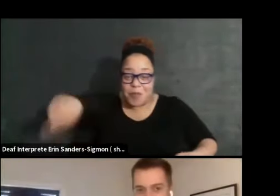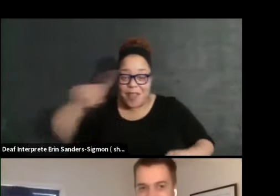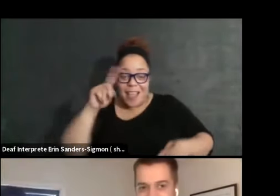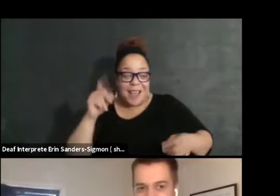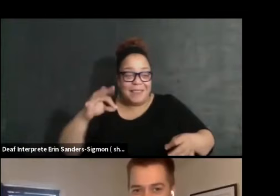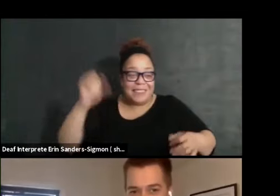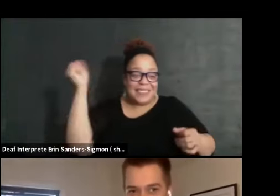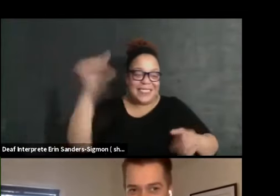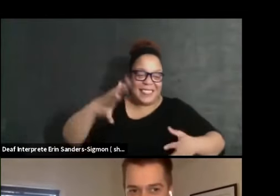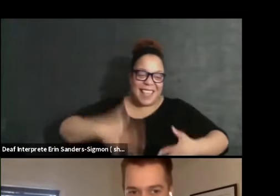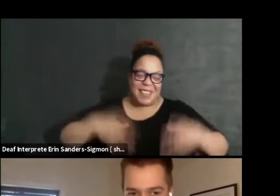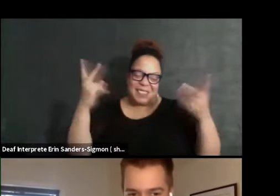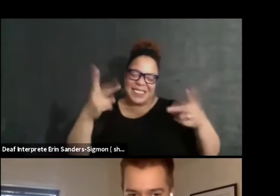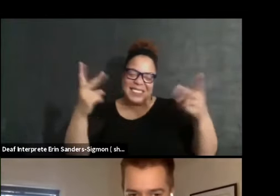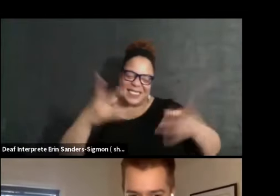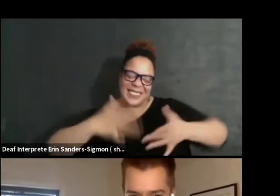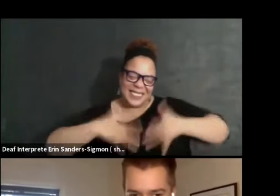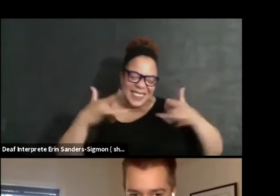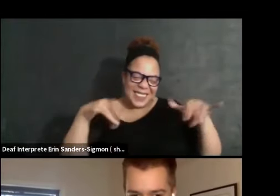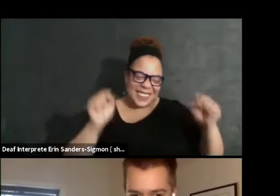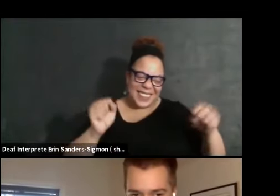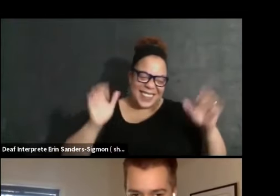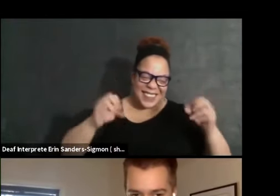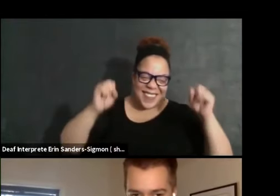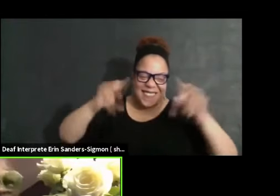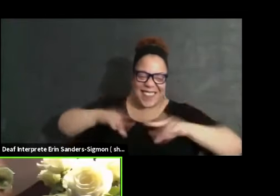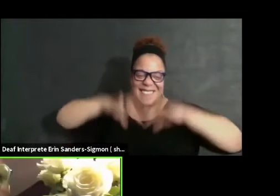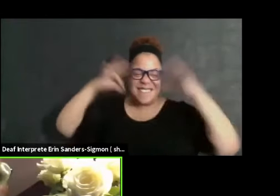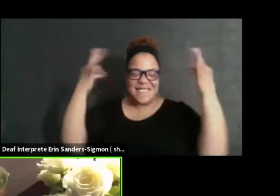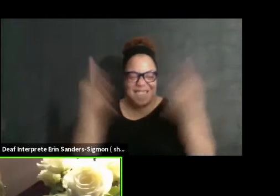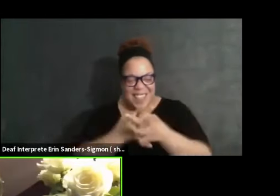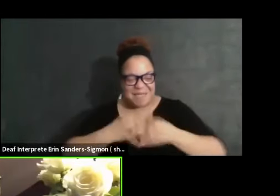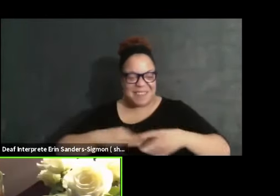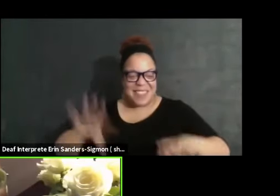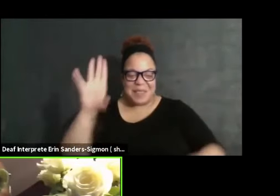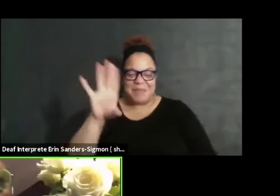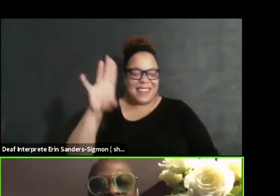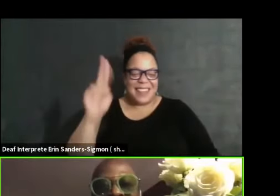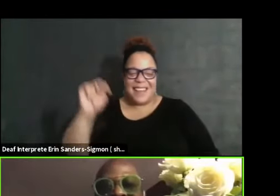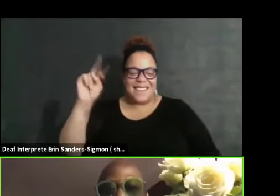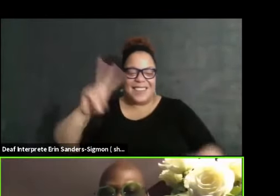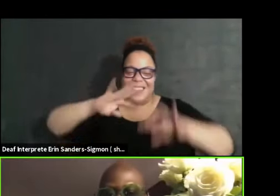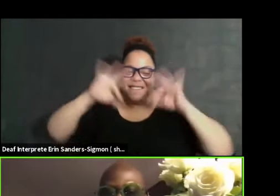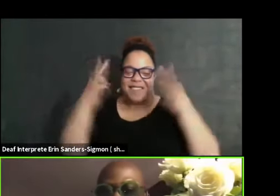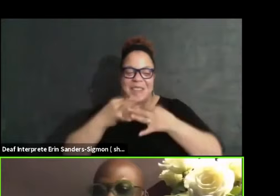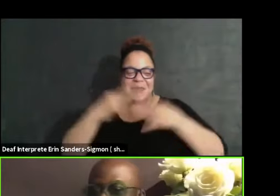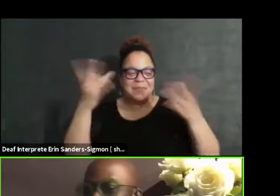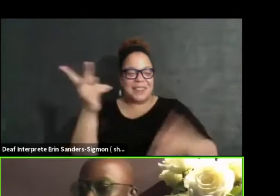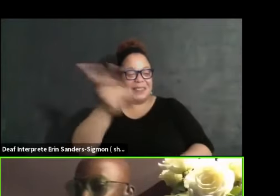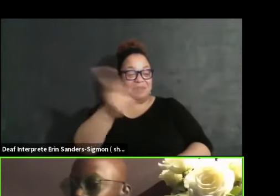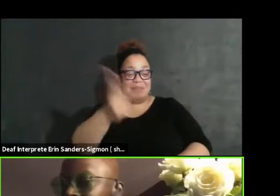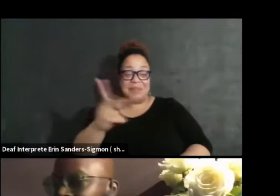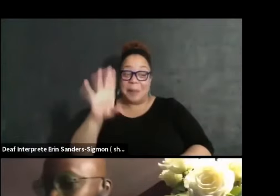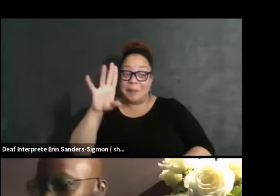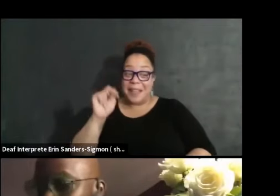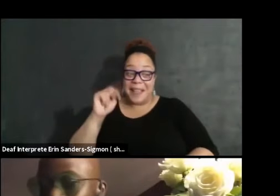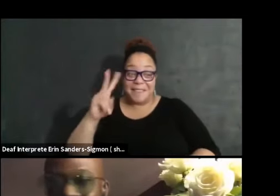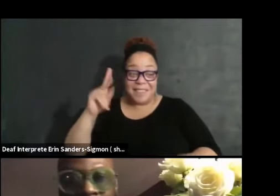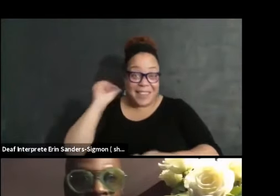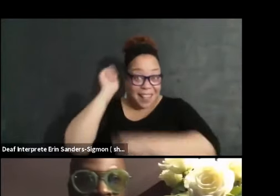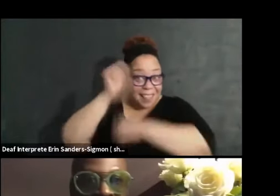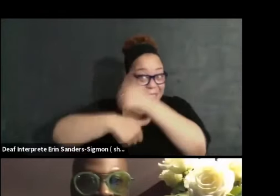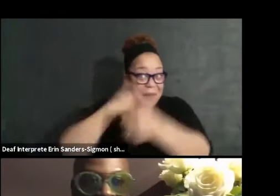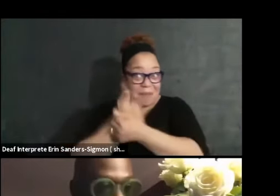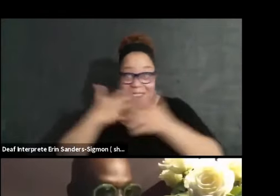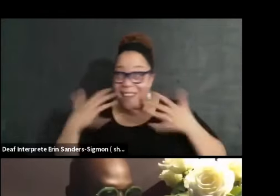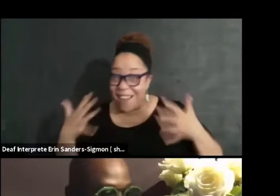family. So BNV family. That is your BNV alum. Yeah, I mean that's representing super hard.